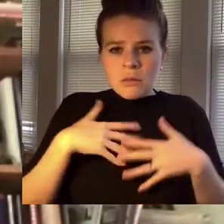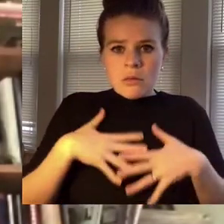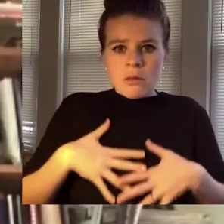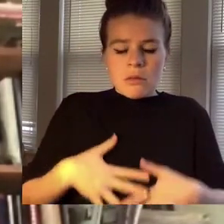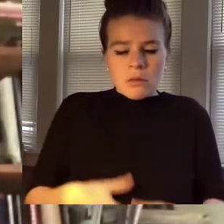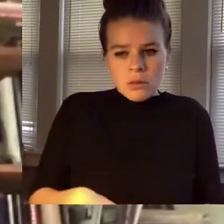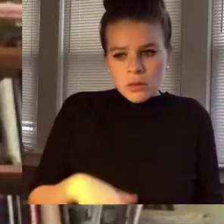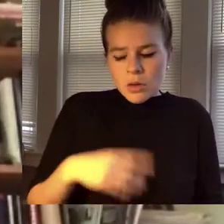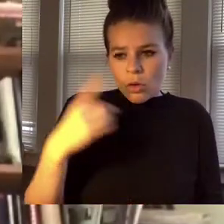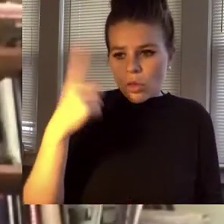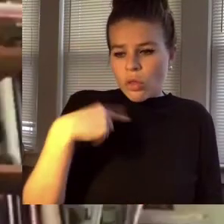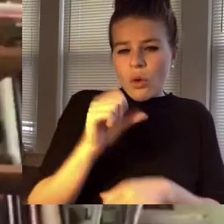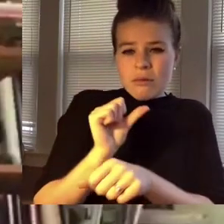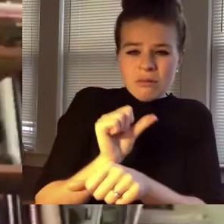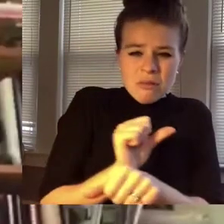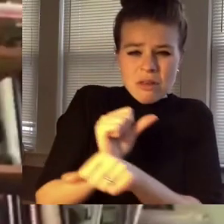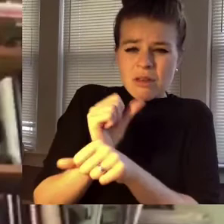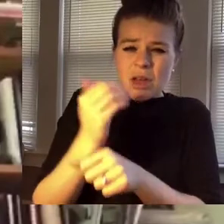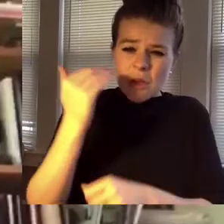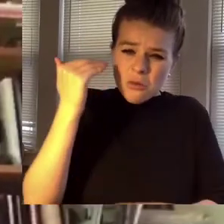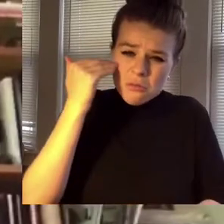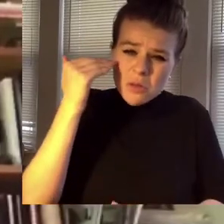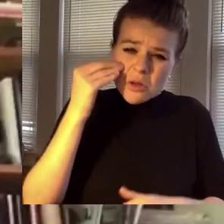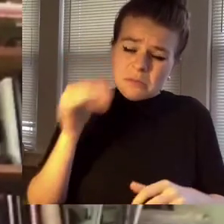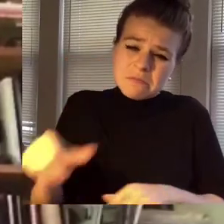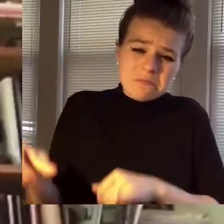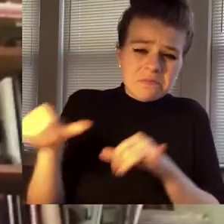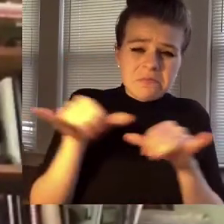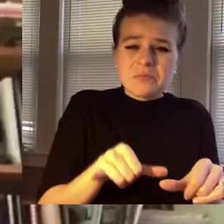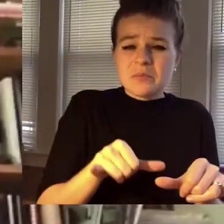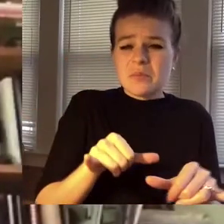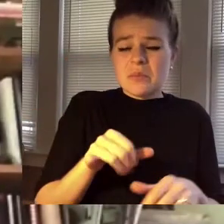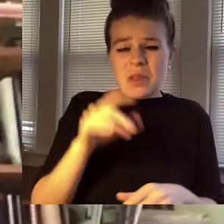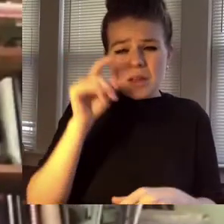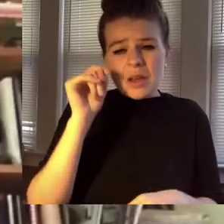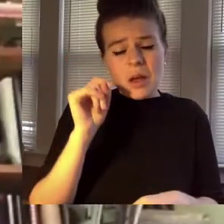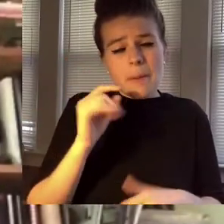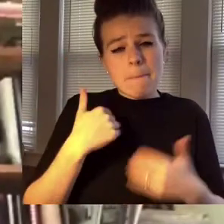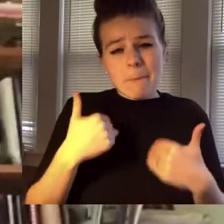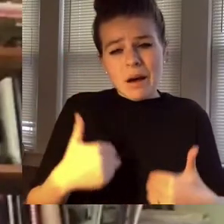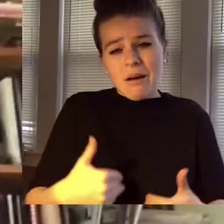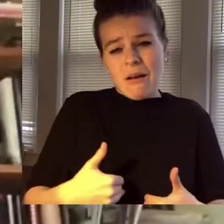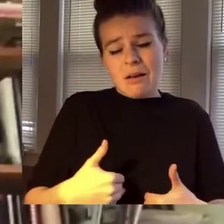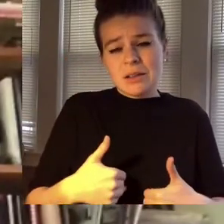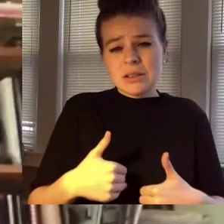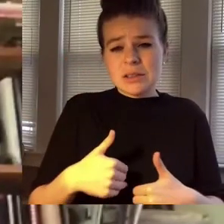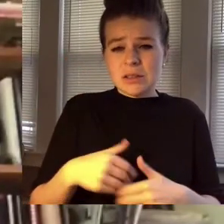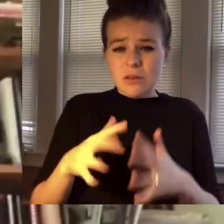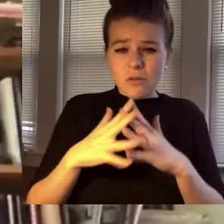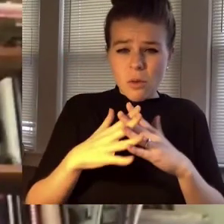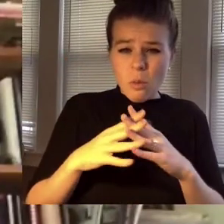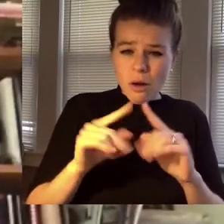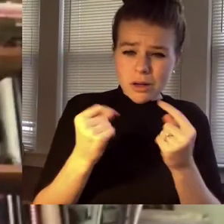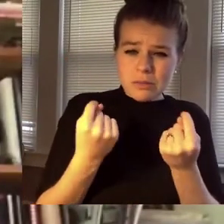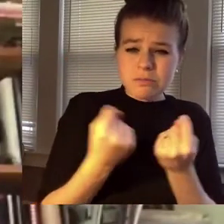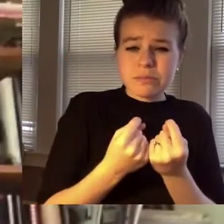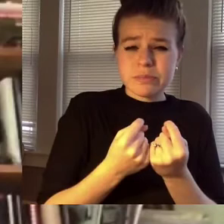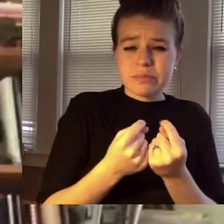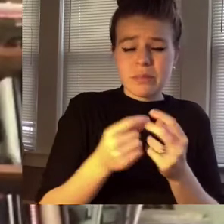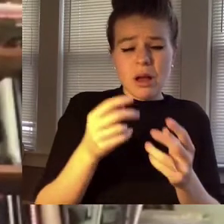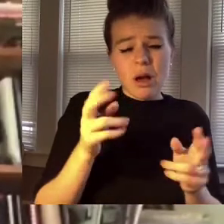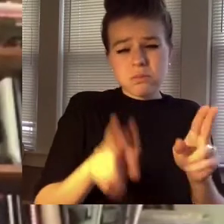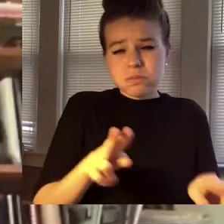are as familiar as the panting bodies of the football team strewn on the wide grass, undressed in the